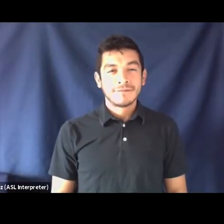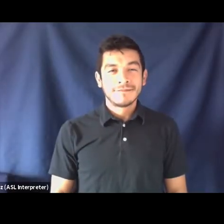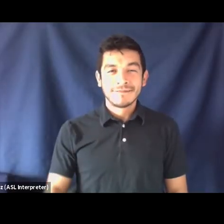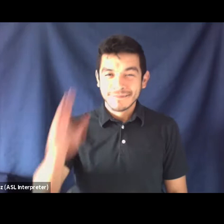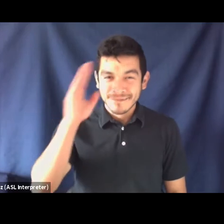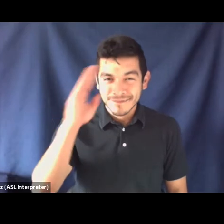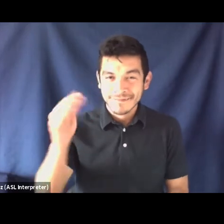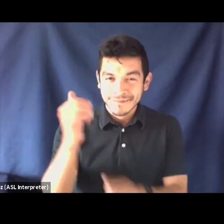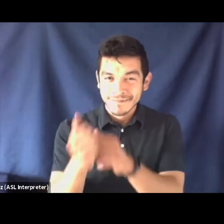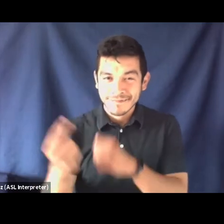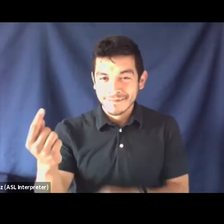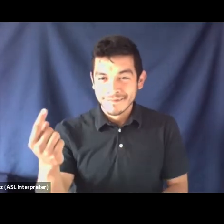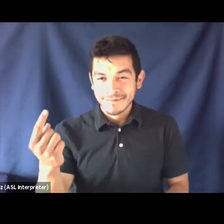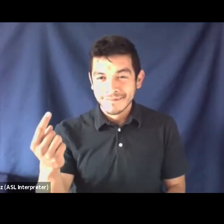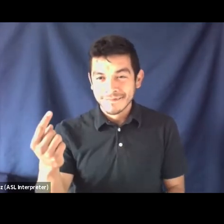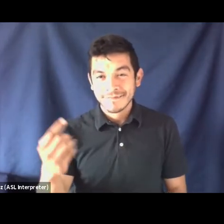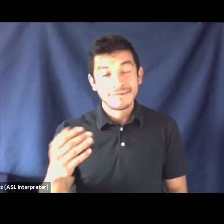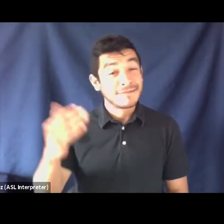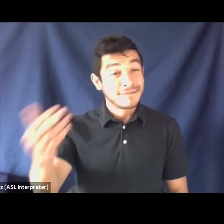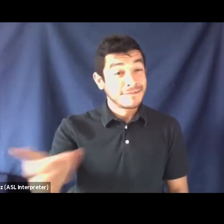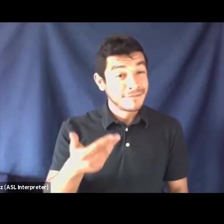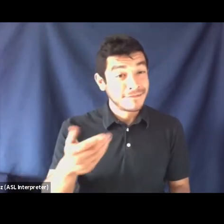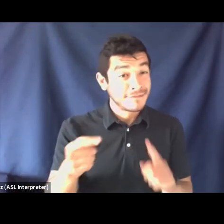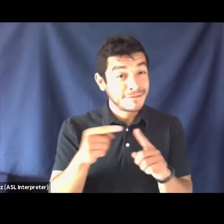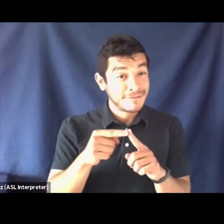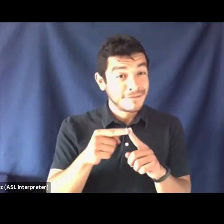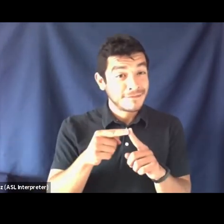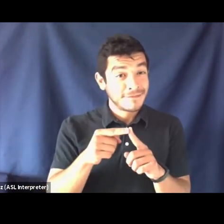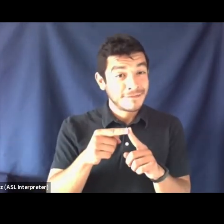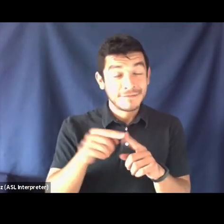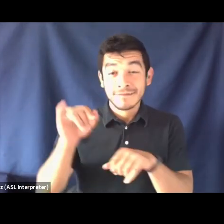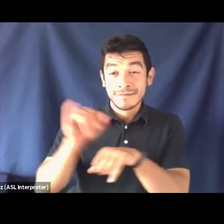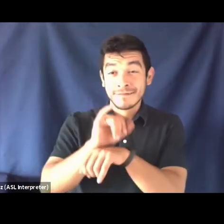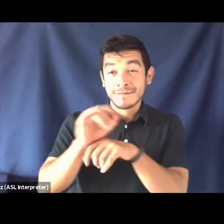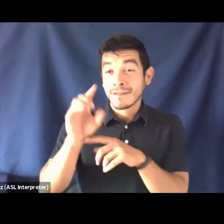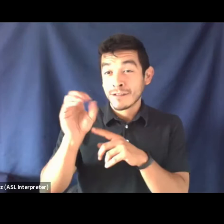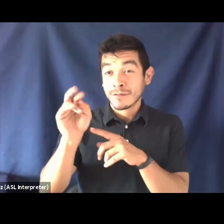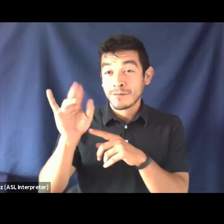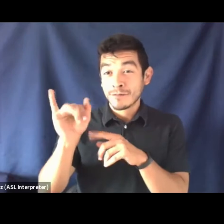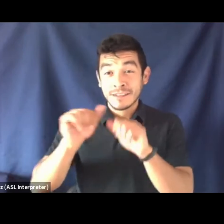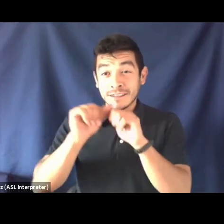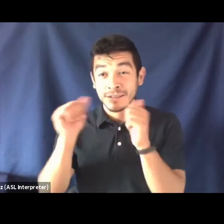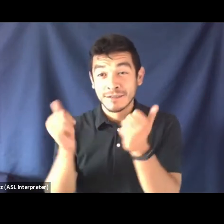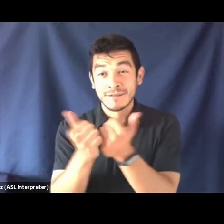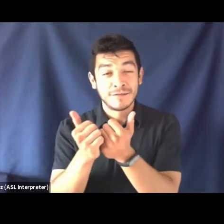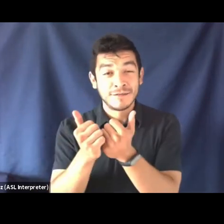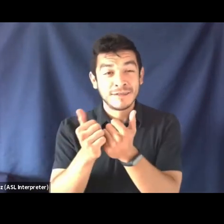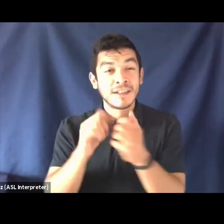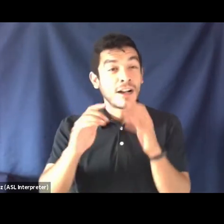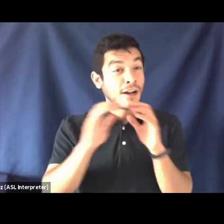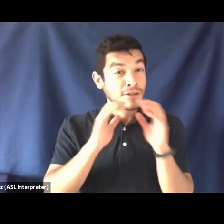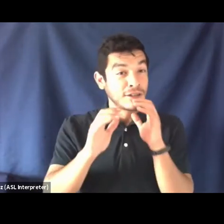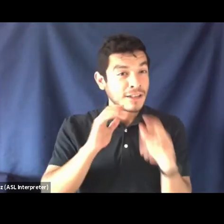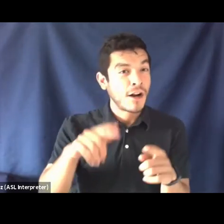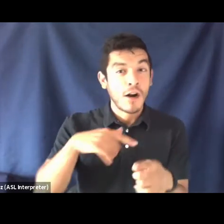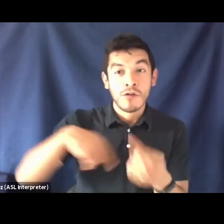Hello, everyone. Welcome to the International Documentary Association's conversation